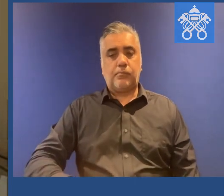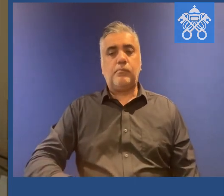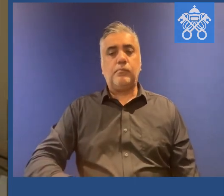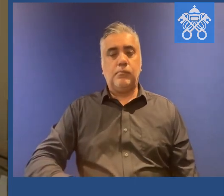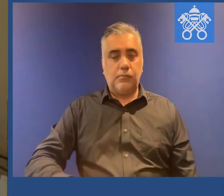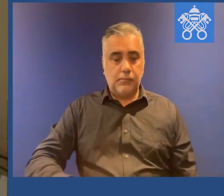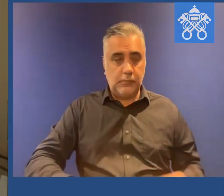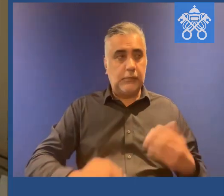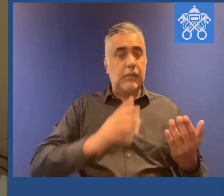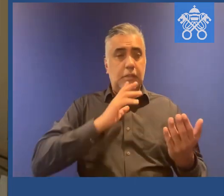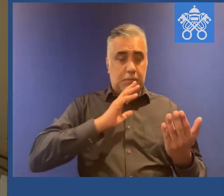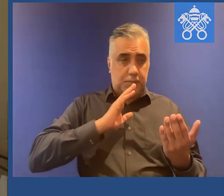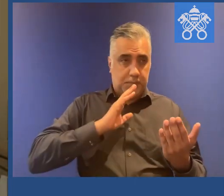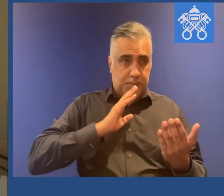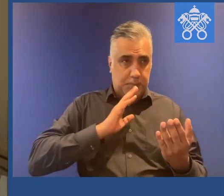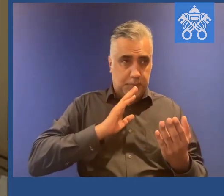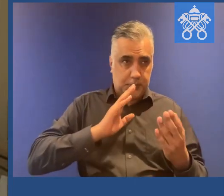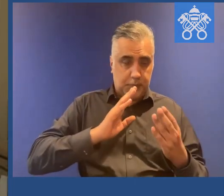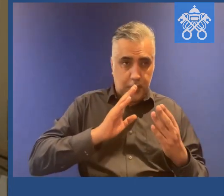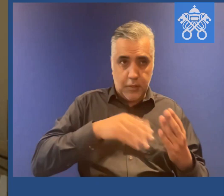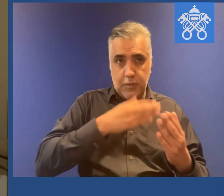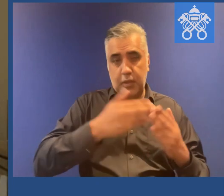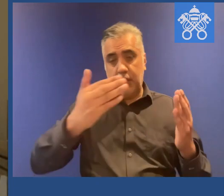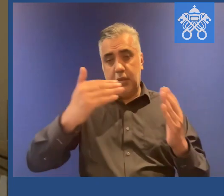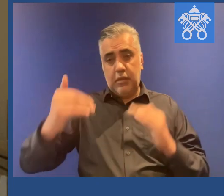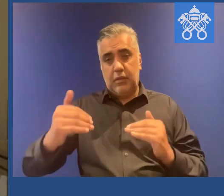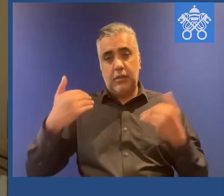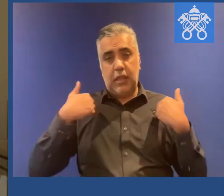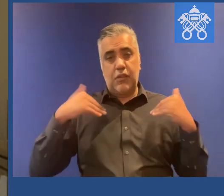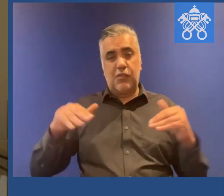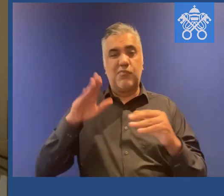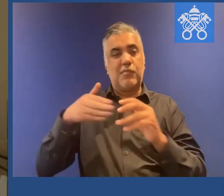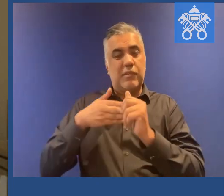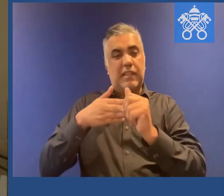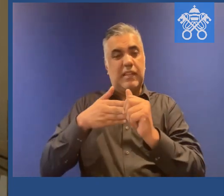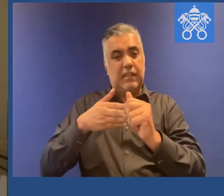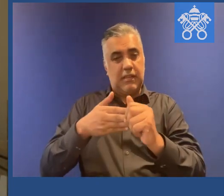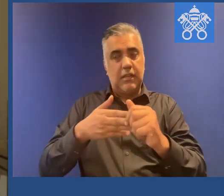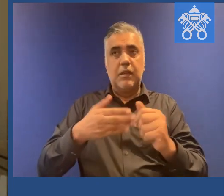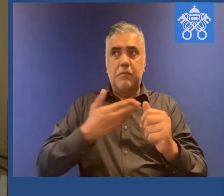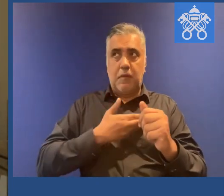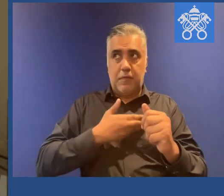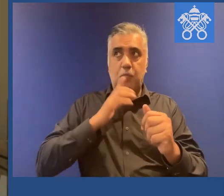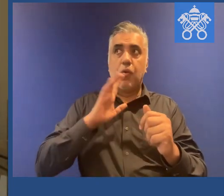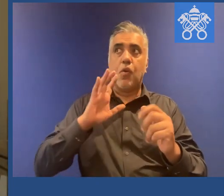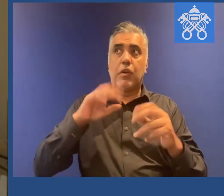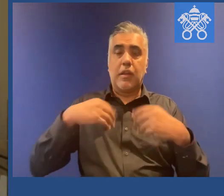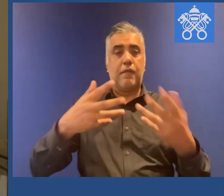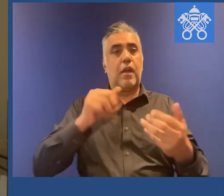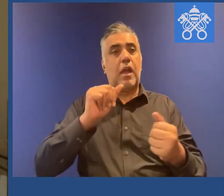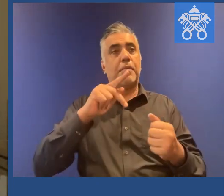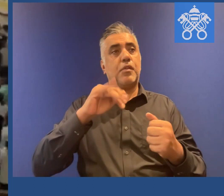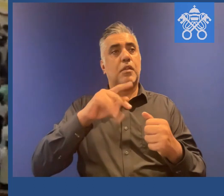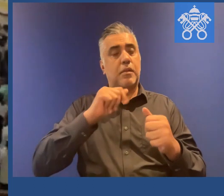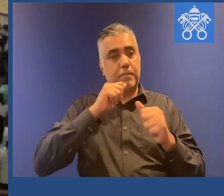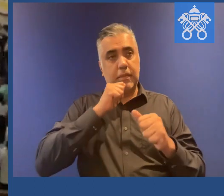That will be followed immediately by the Angelus, which the Holy Father will lead. Pope Francis will then give his apostolic